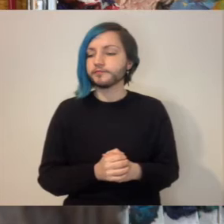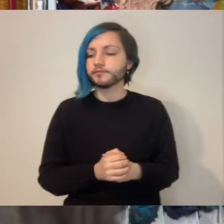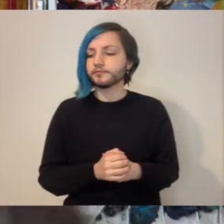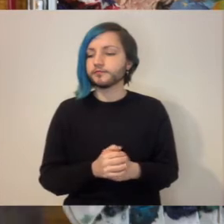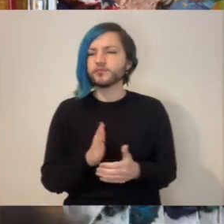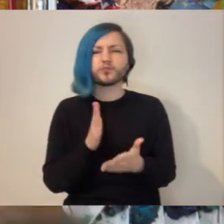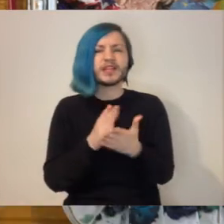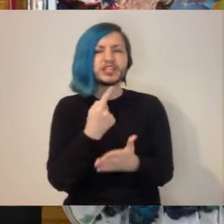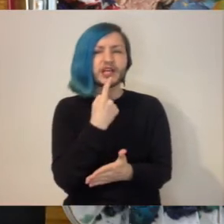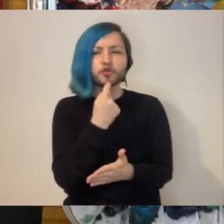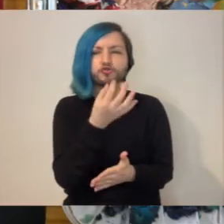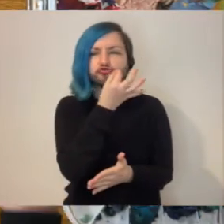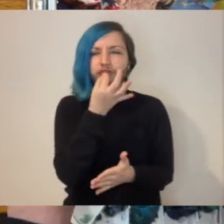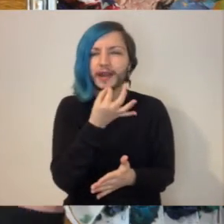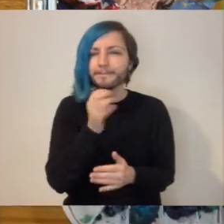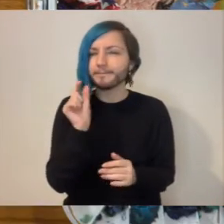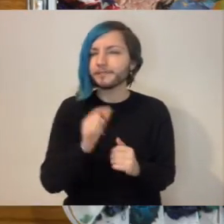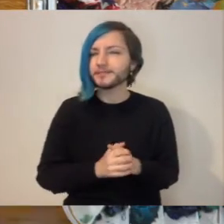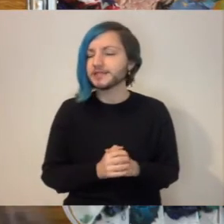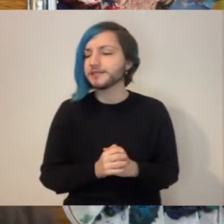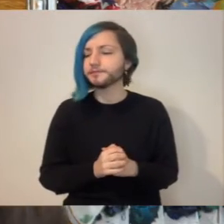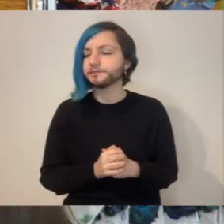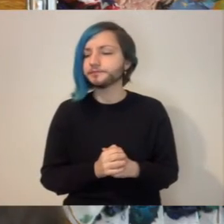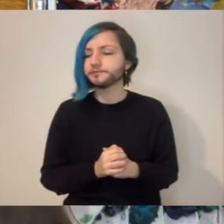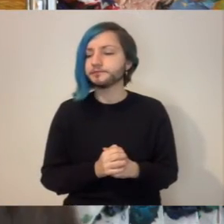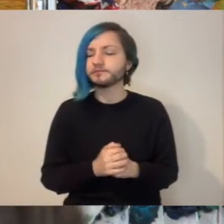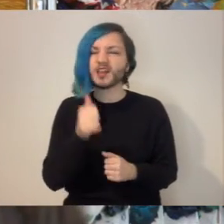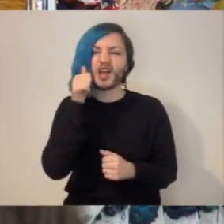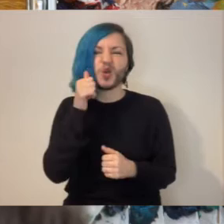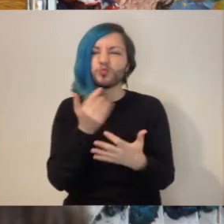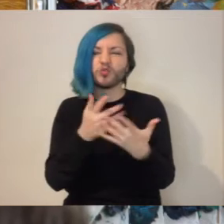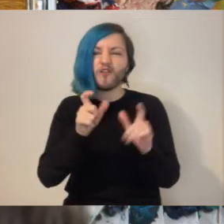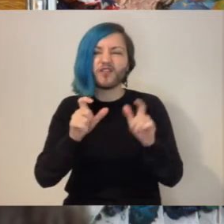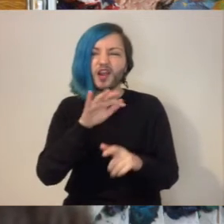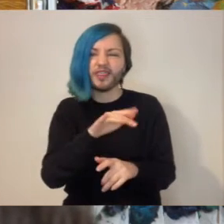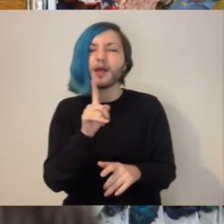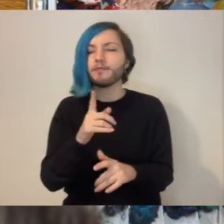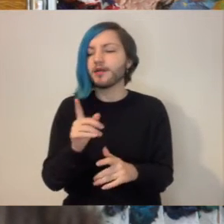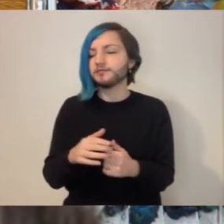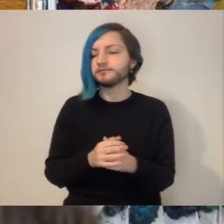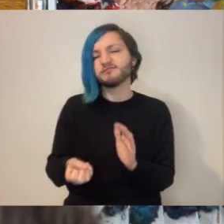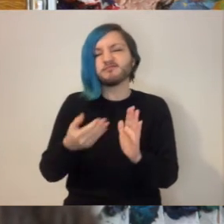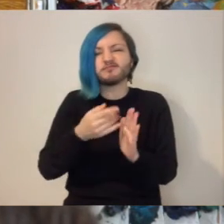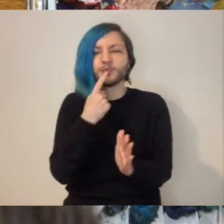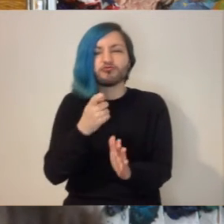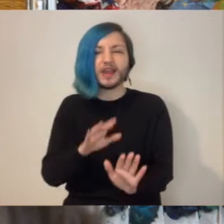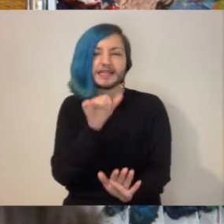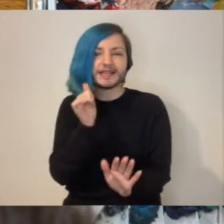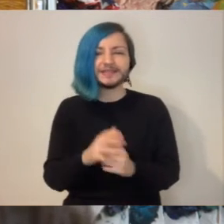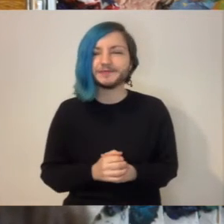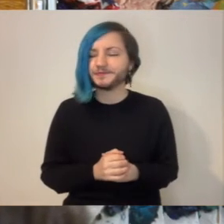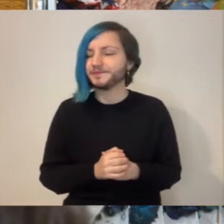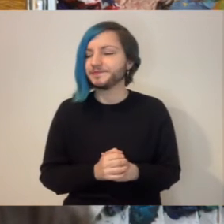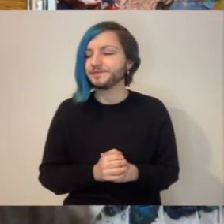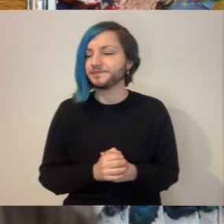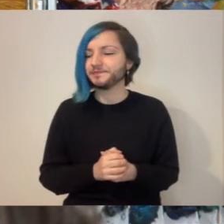And I'm going to just use a little red pencil for her lips because I know we haven't got much colour in here, but just put a bit of red